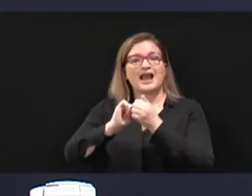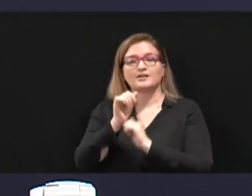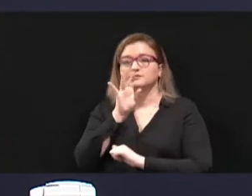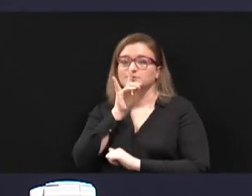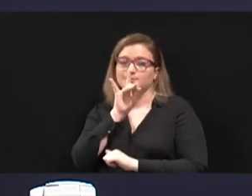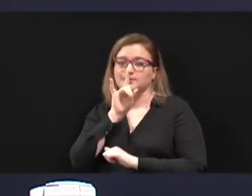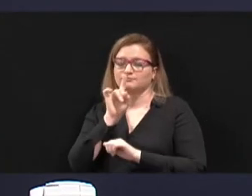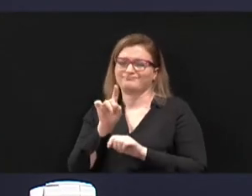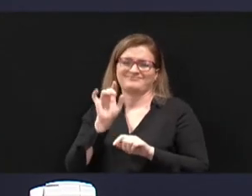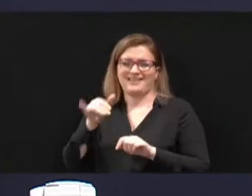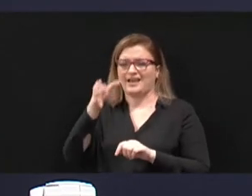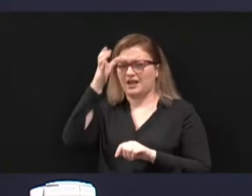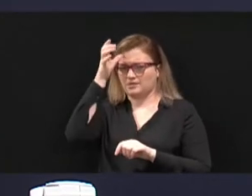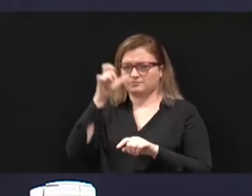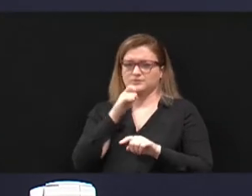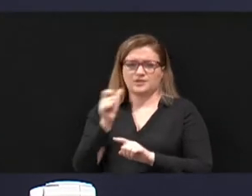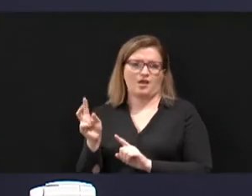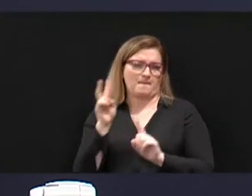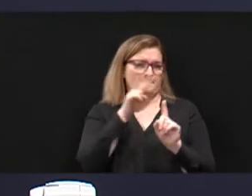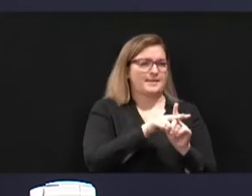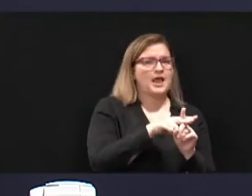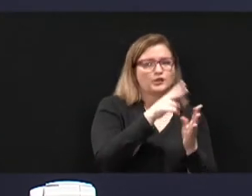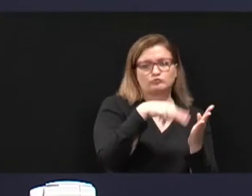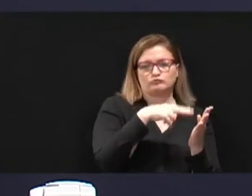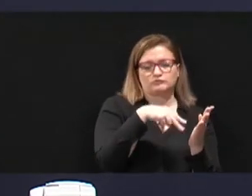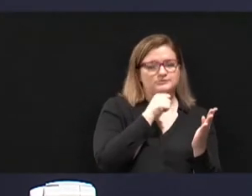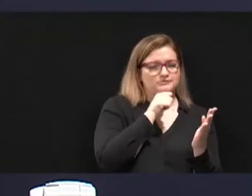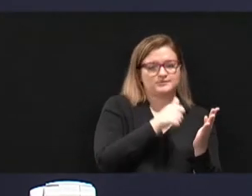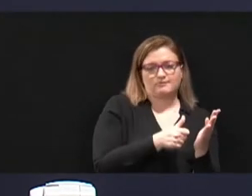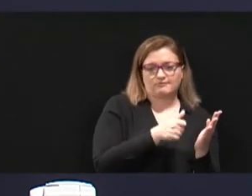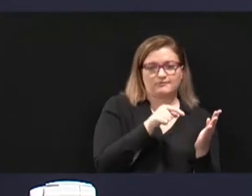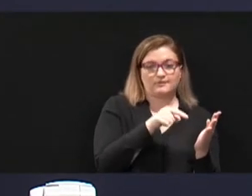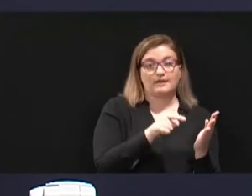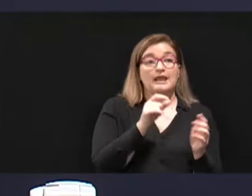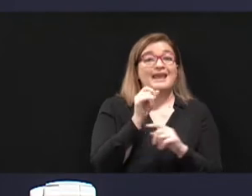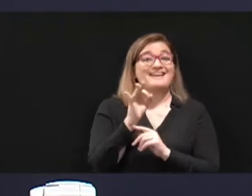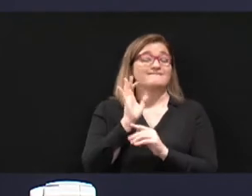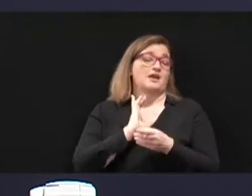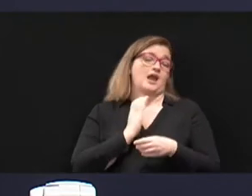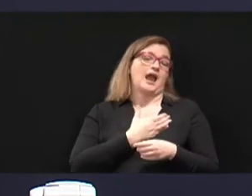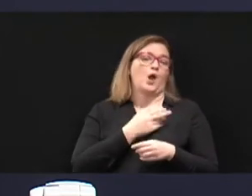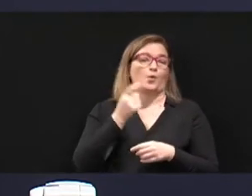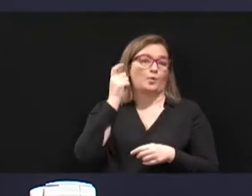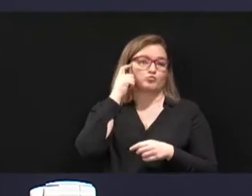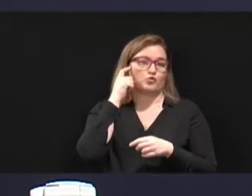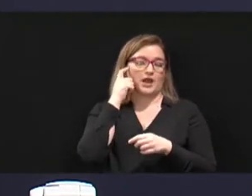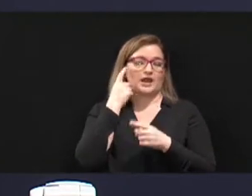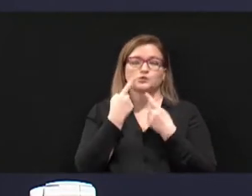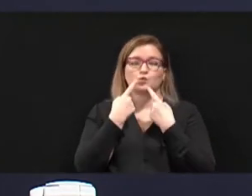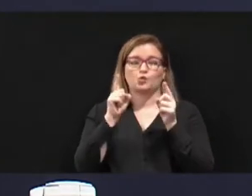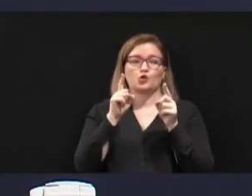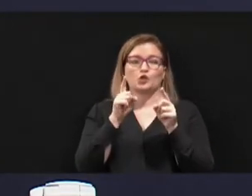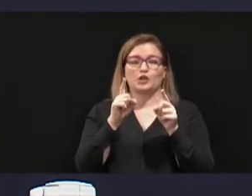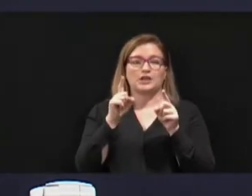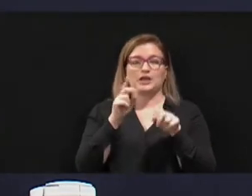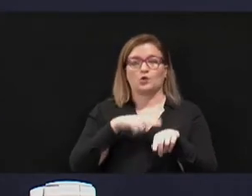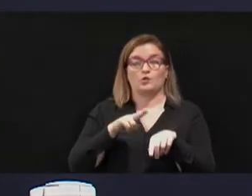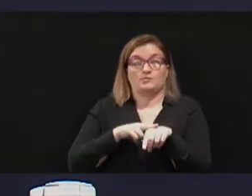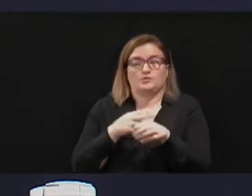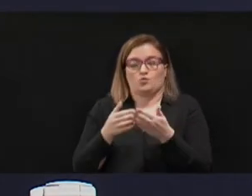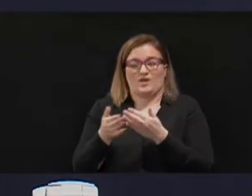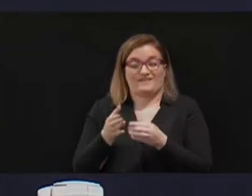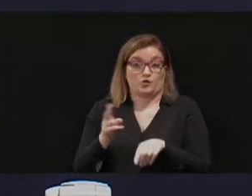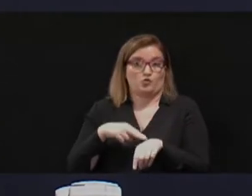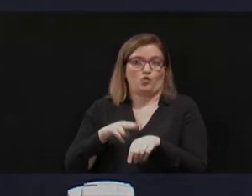That is if, you know, our brain is working normally, whatever normal is, if we're just immersed in listening to